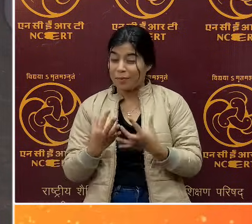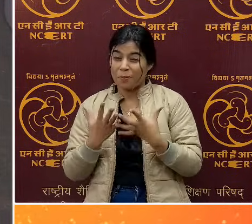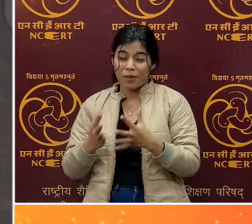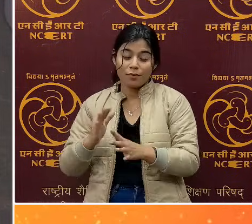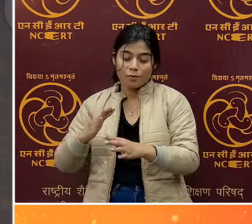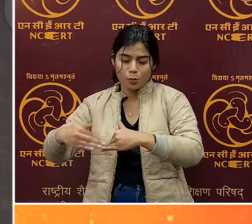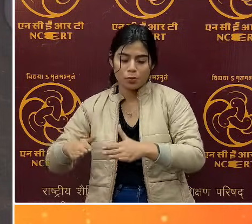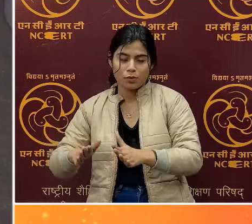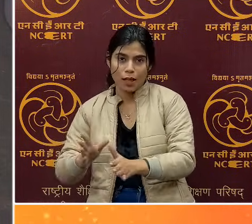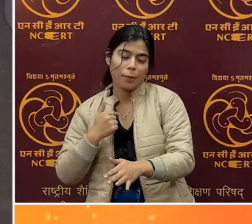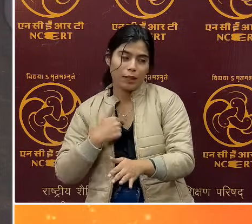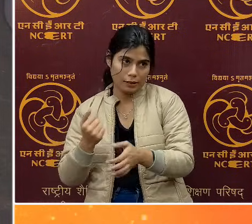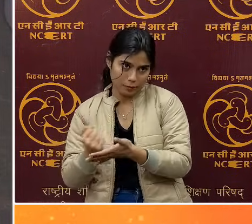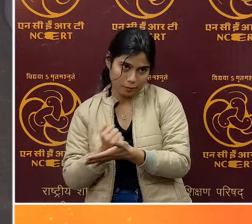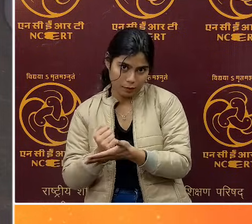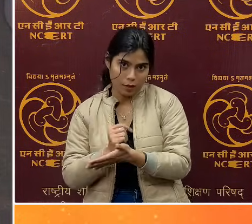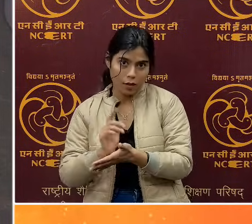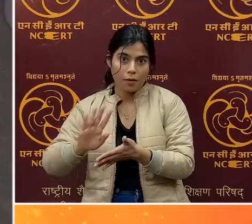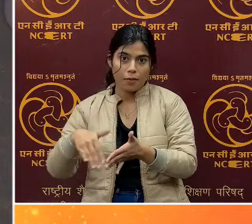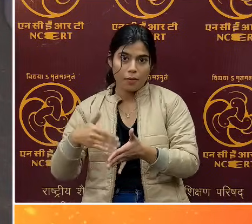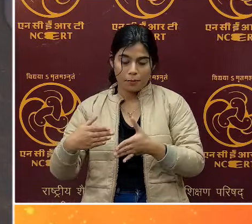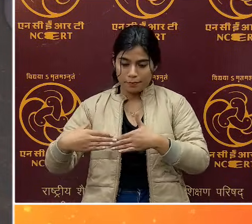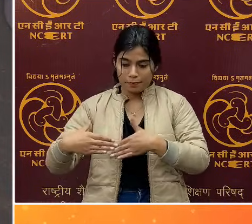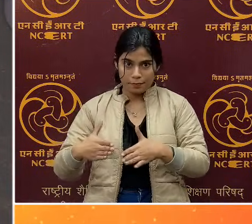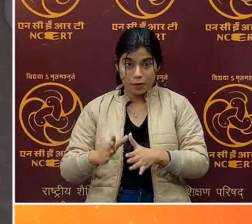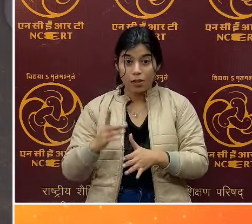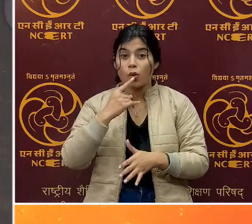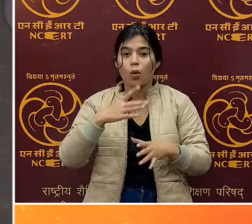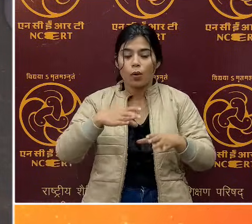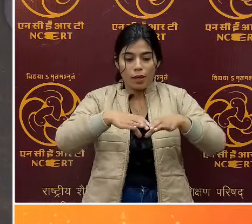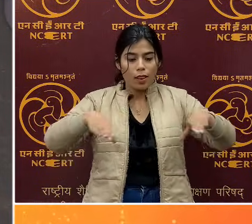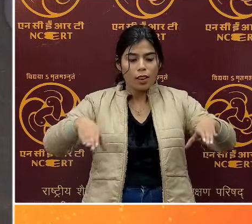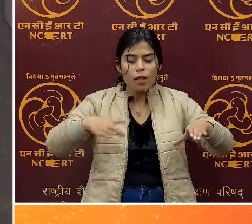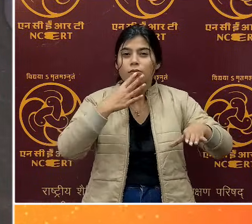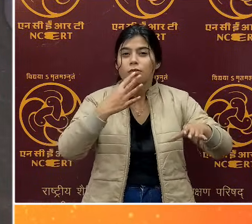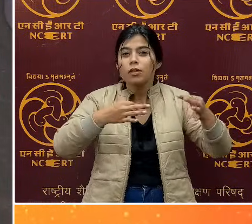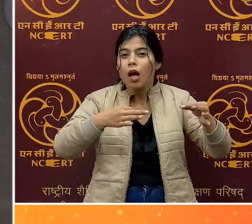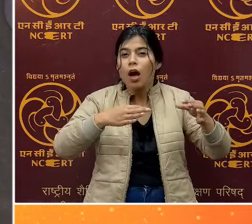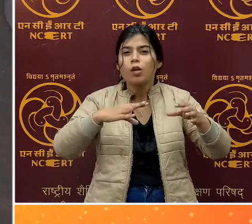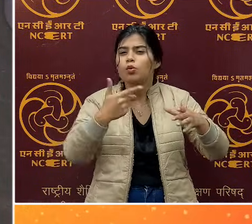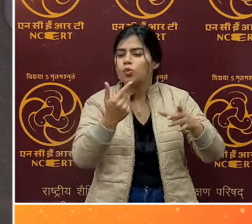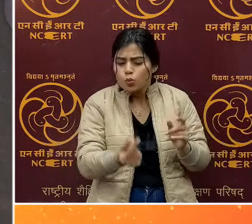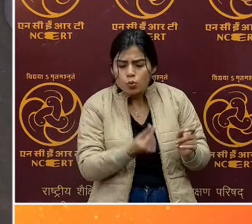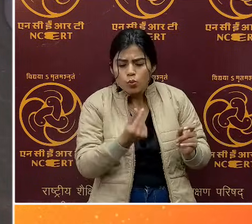square. So and this needs to be covered with a butter paper. Okay. Now further what do?